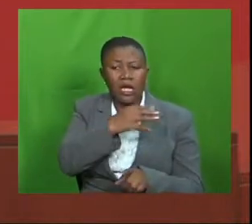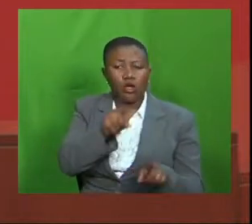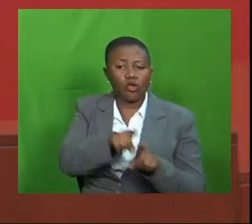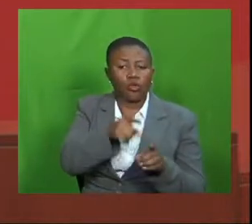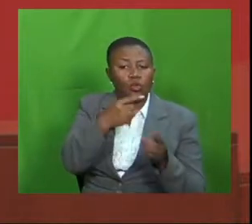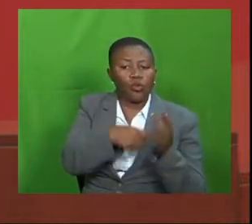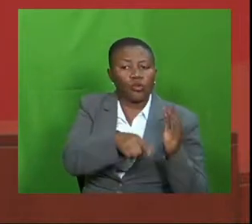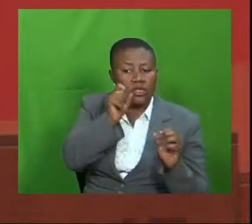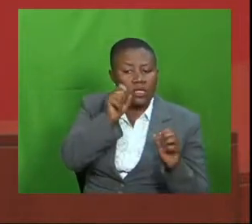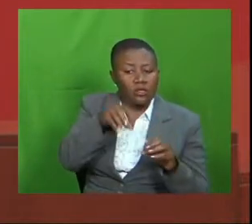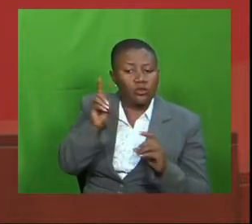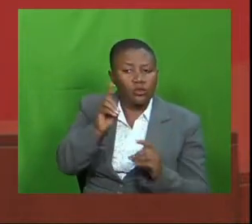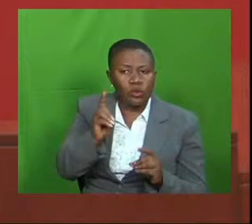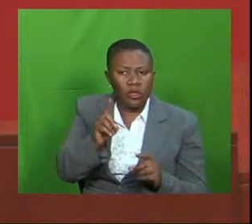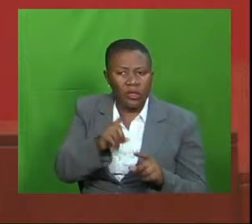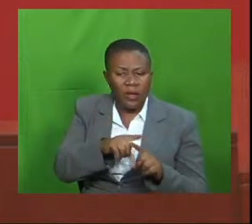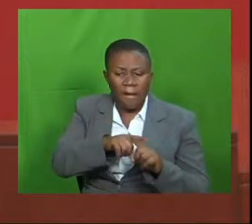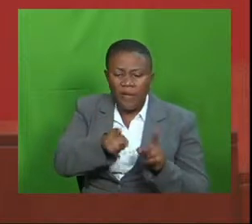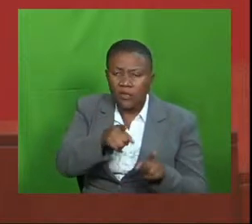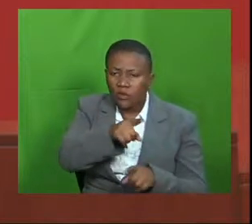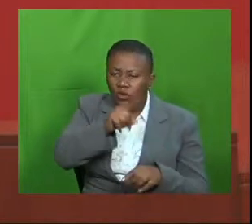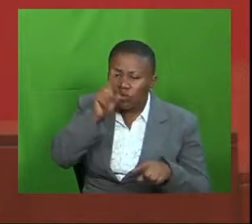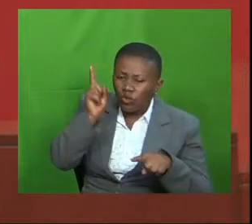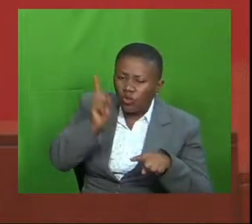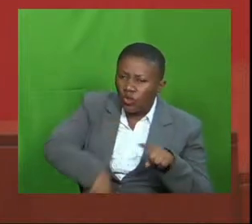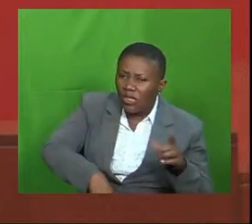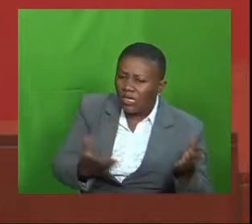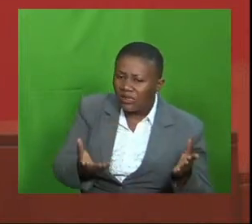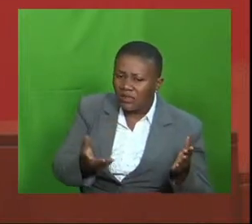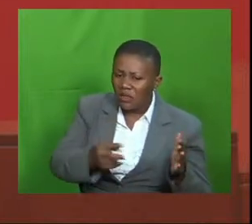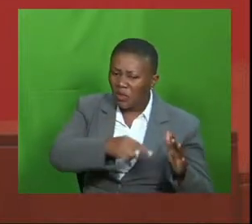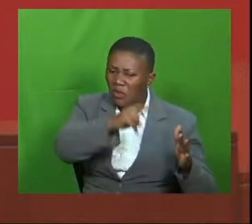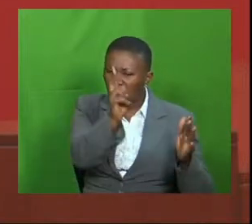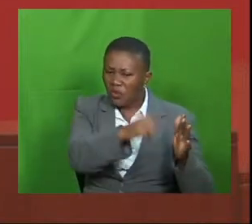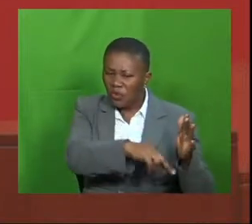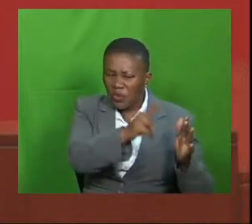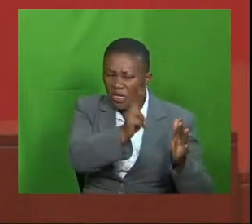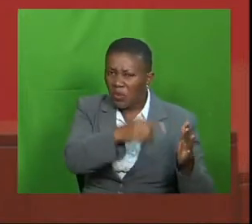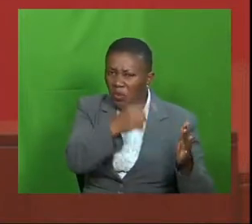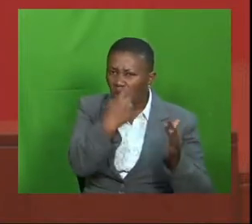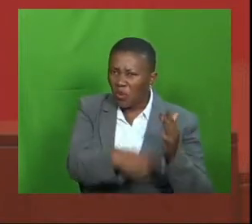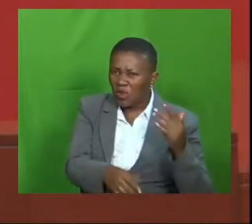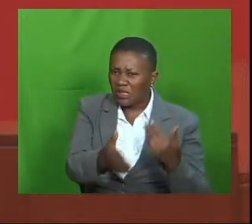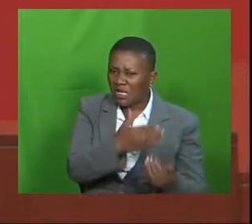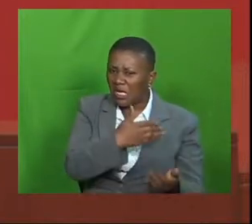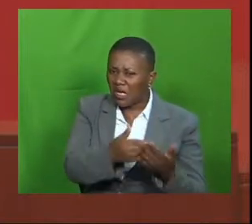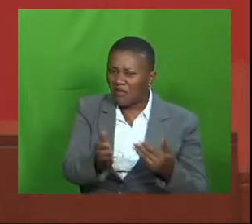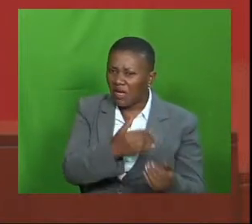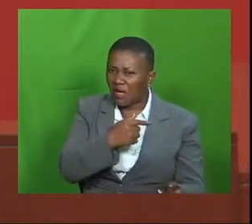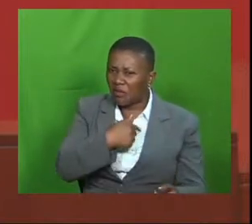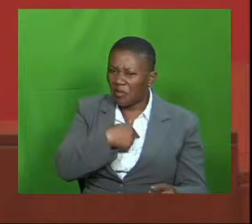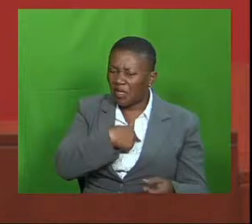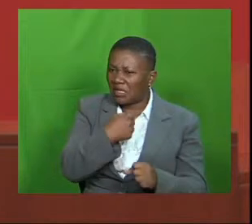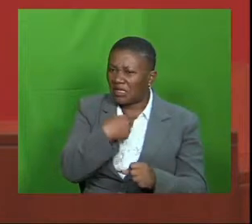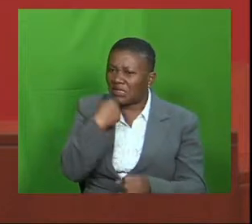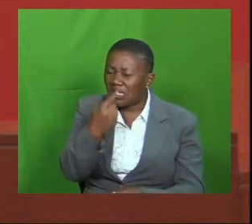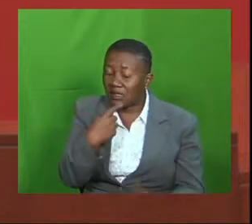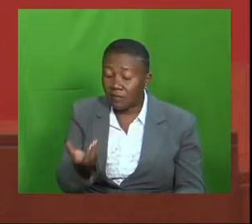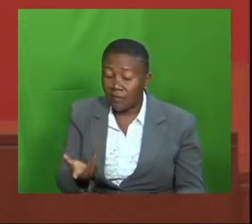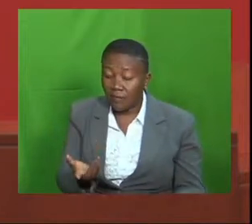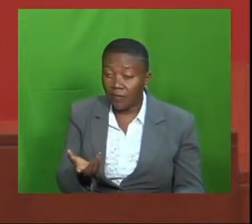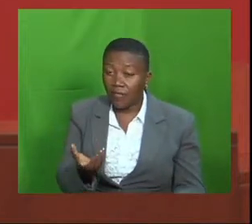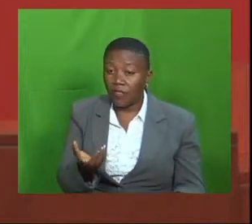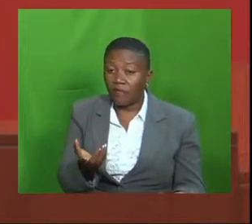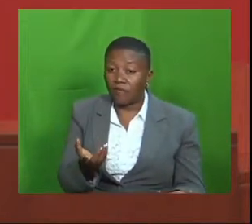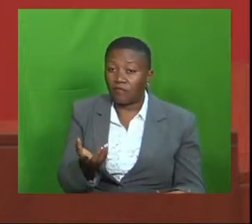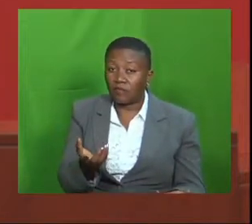Simple. You cannot go and be quoting my ruling and trying to